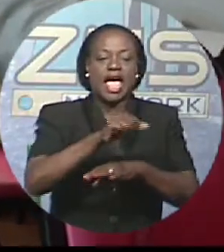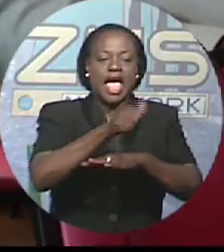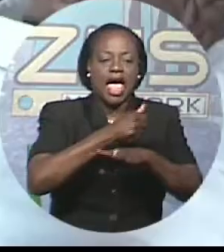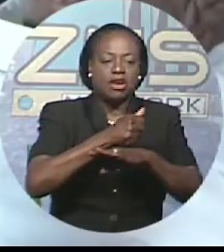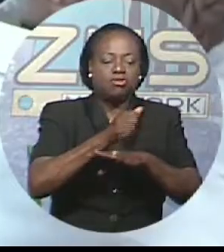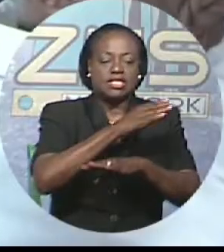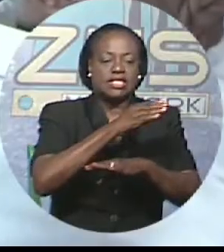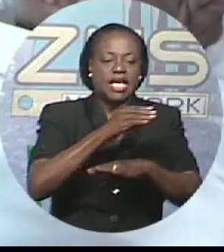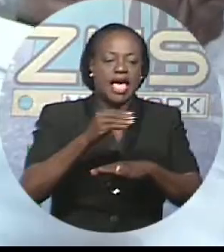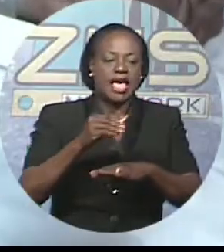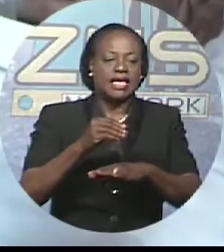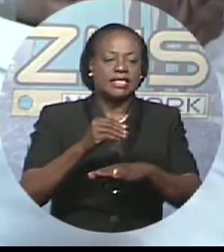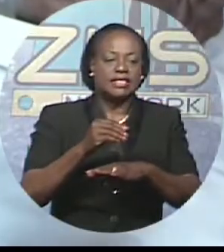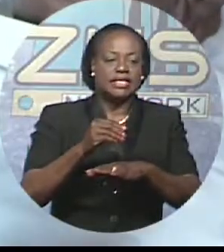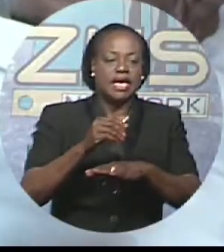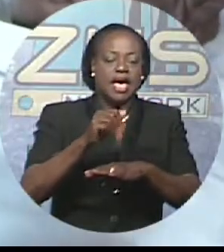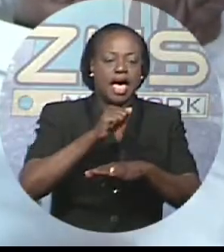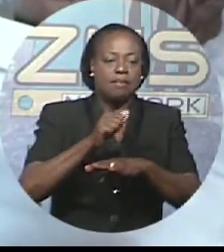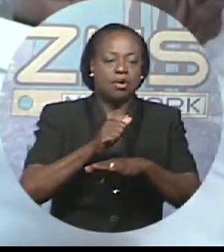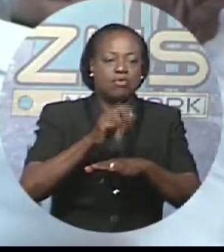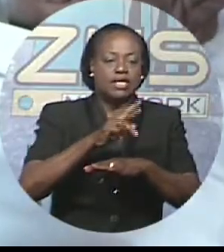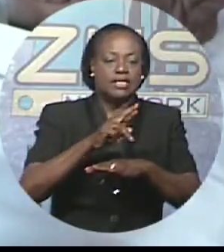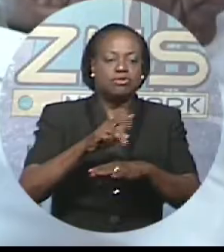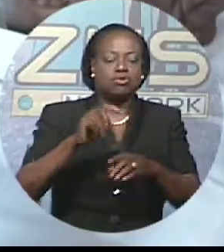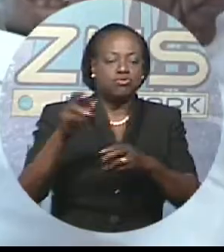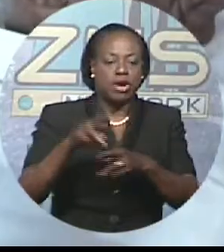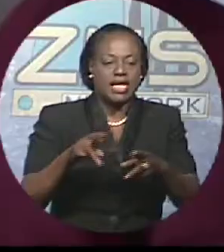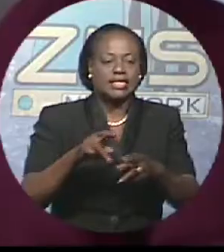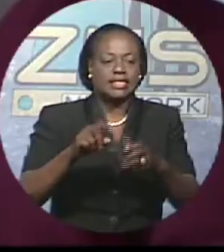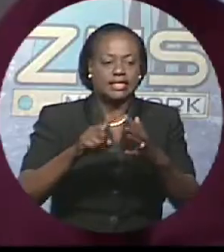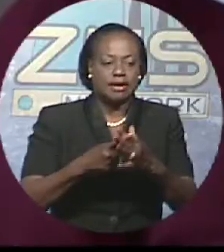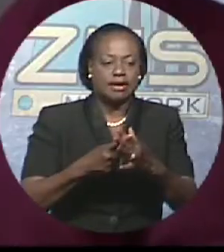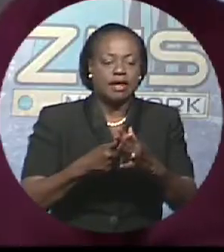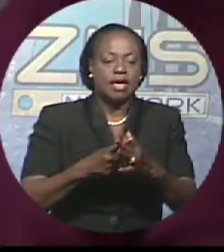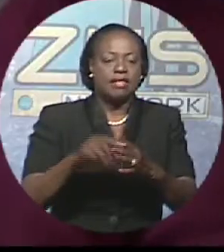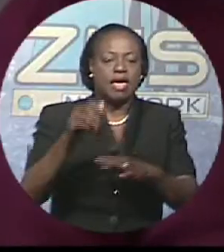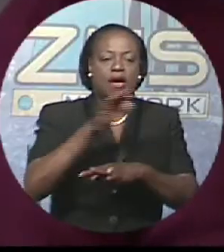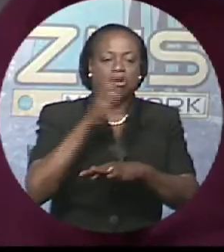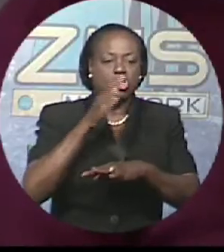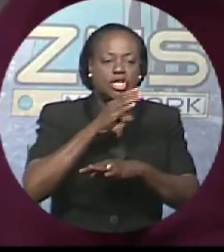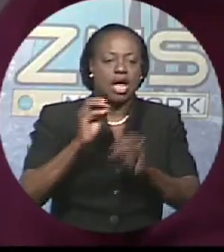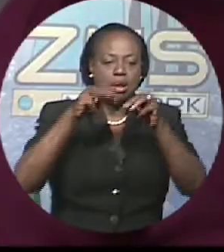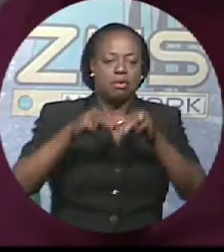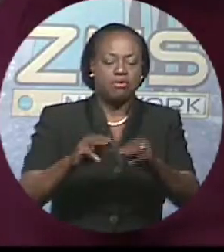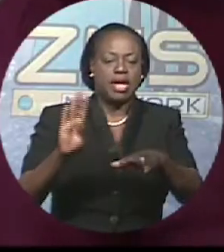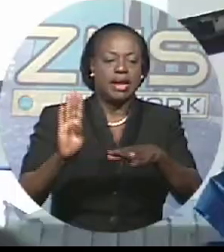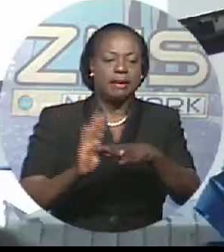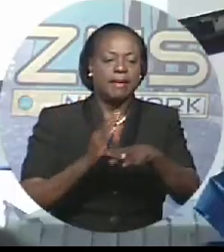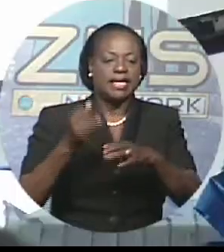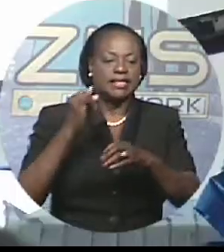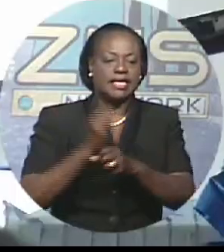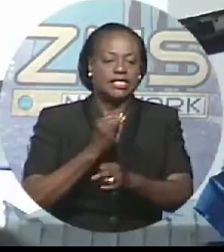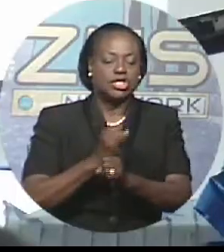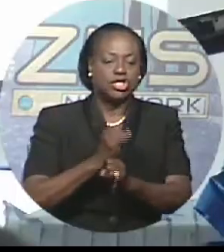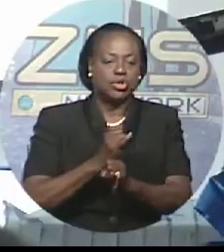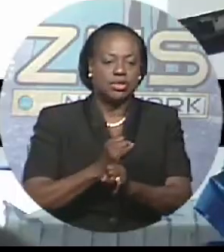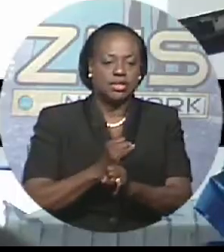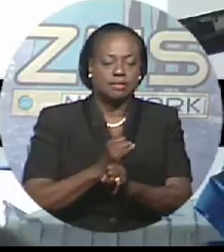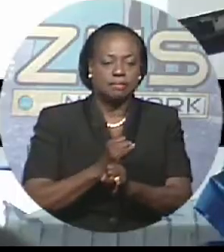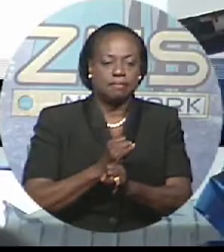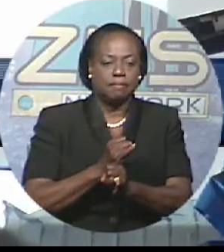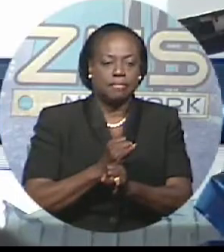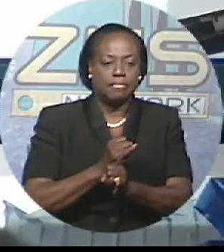and mariculture as significant economic drivers. Recognizing this fact, the Prime Minister pledged the government's commitment to making each